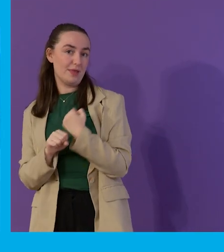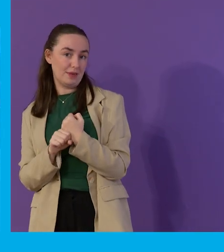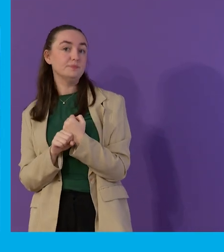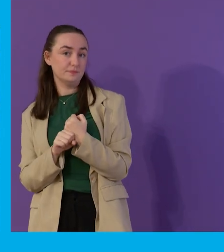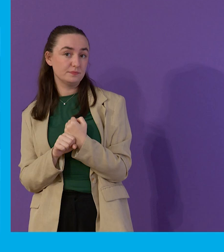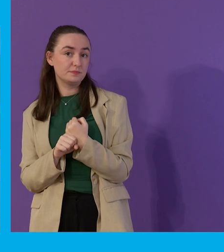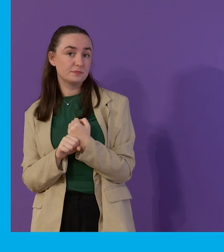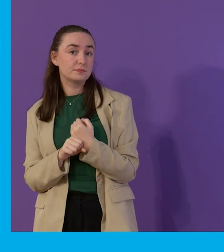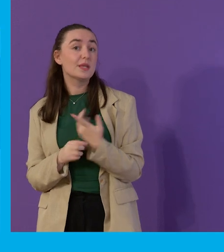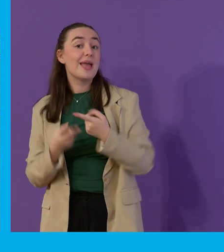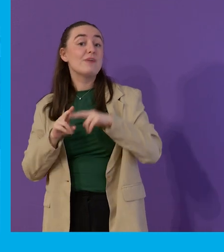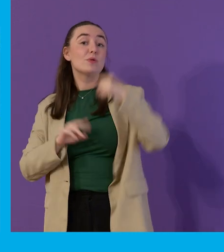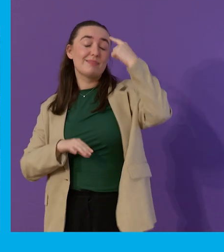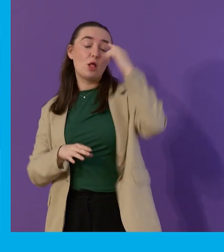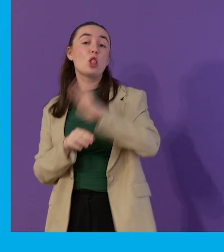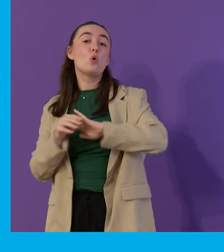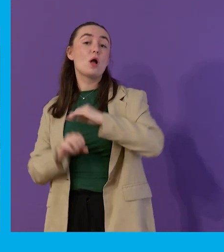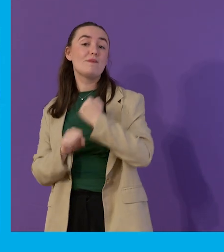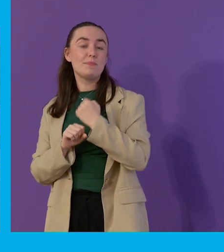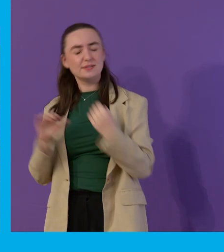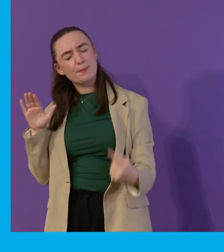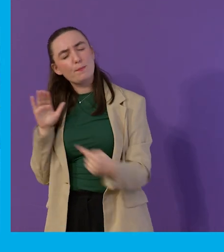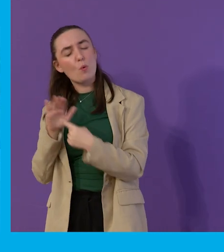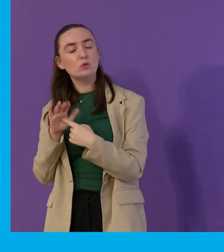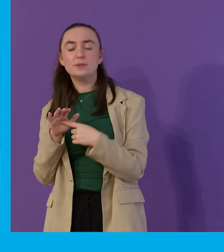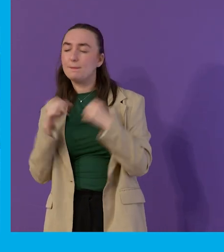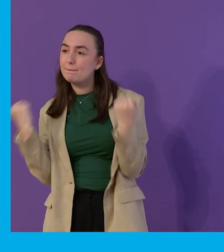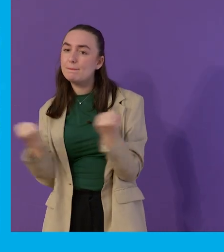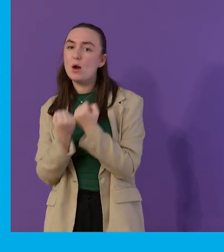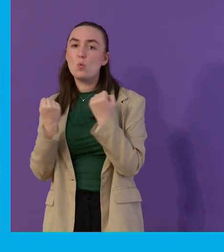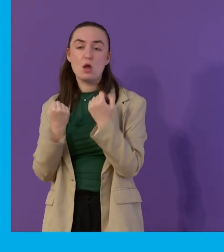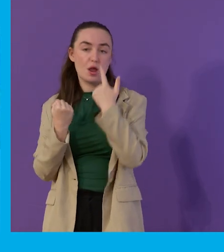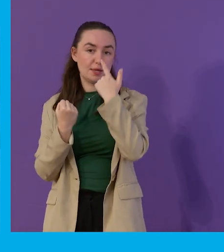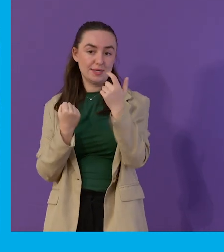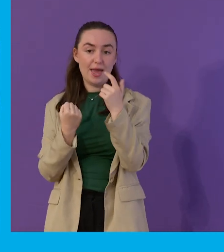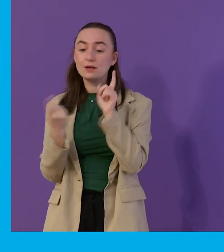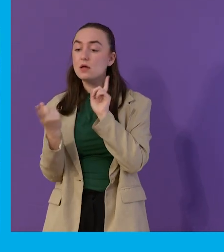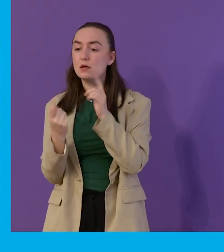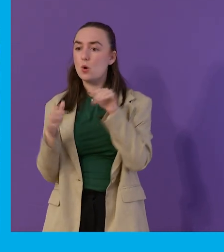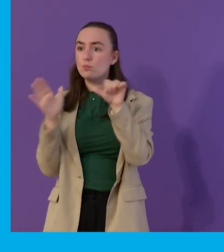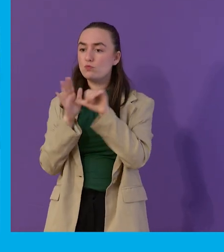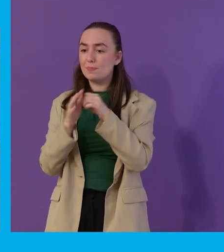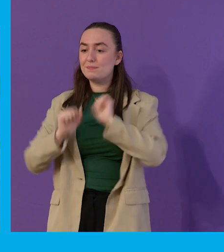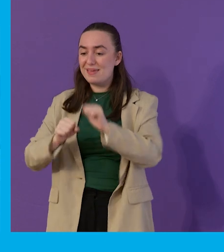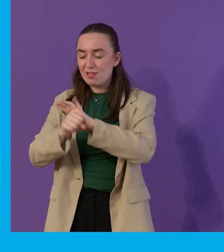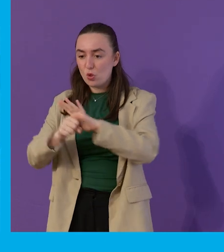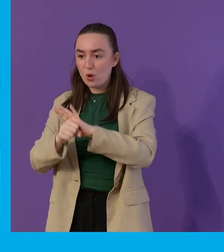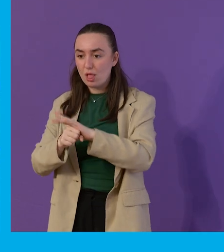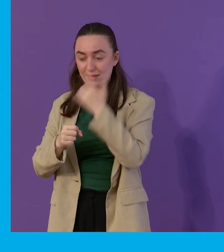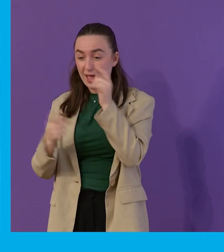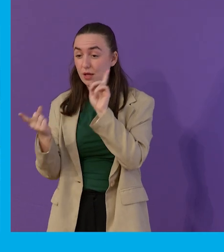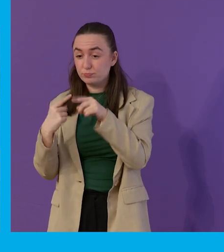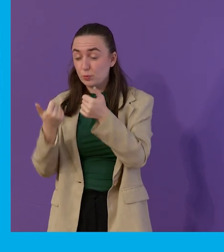subsidiarity, if we think that local government is an important and powerful vehicle to respond to the problems locally, to respond to the opportunities locally as